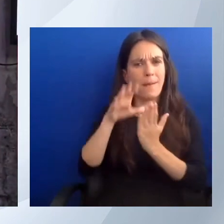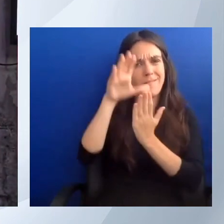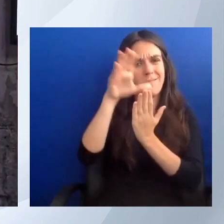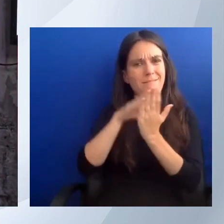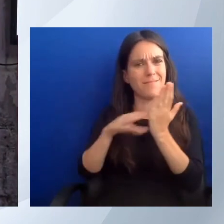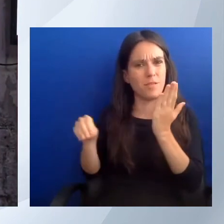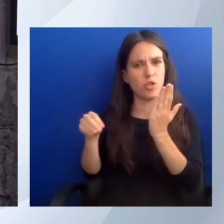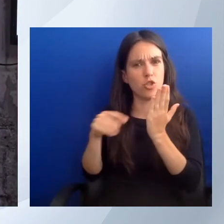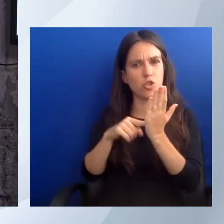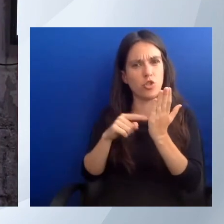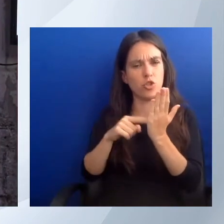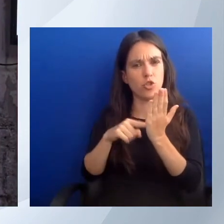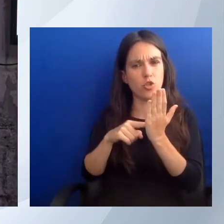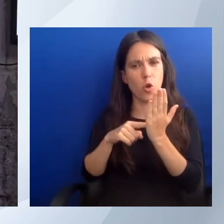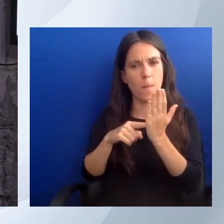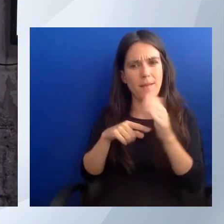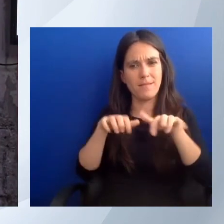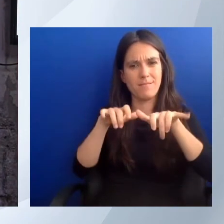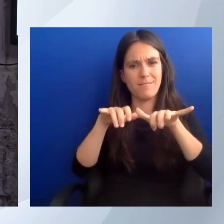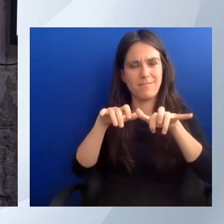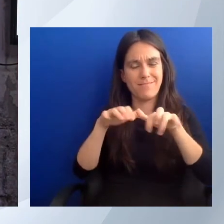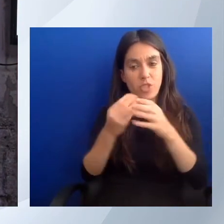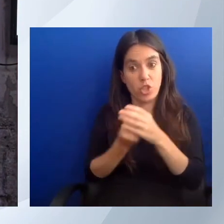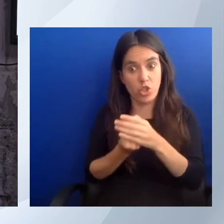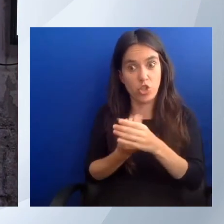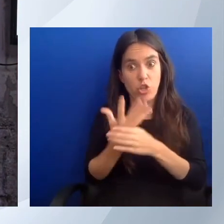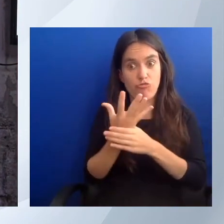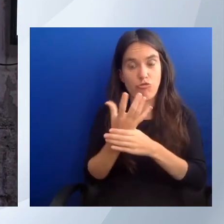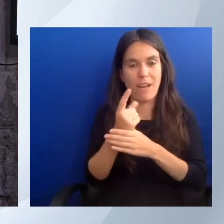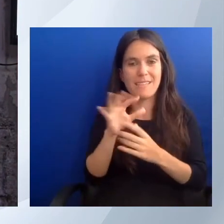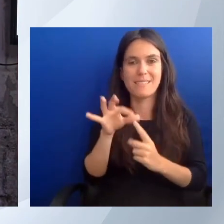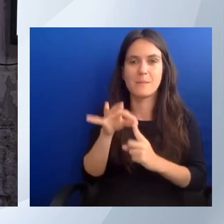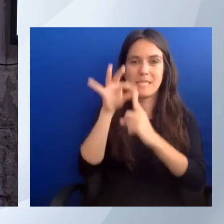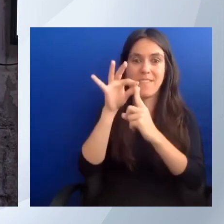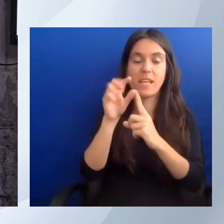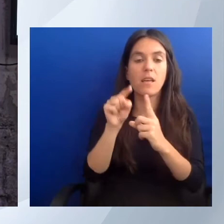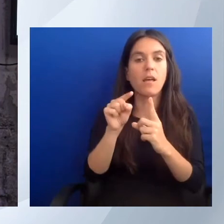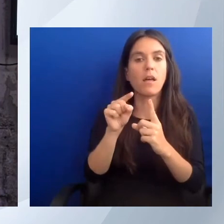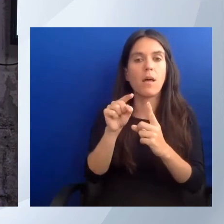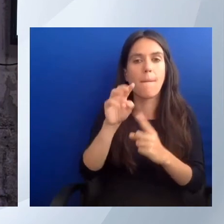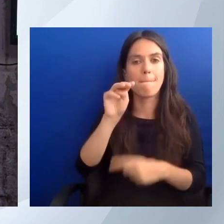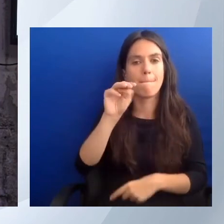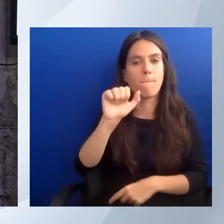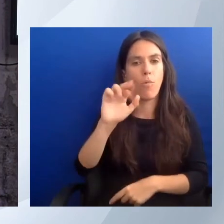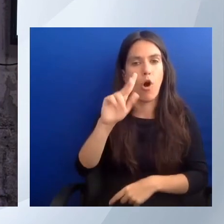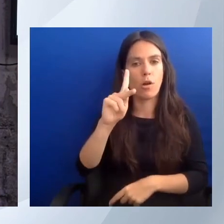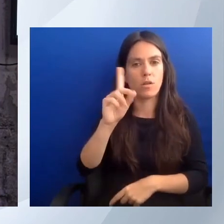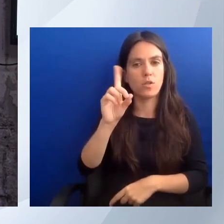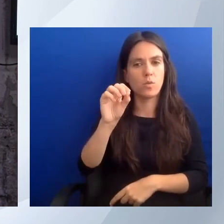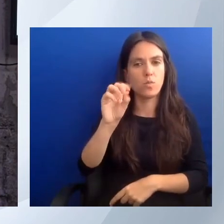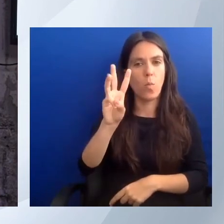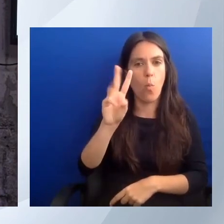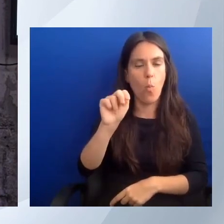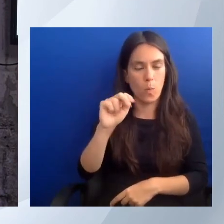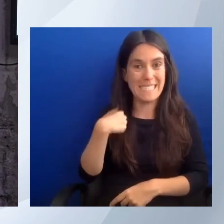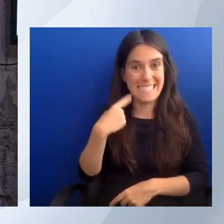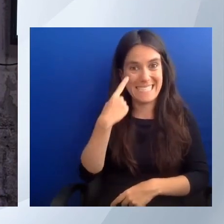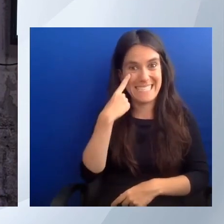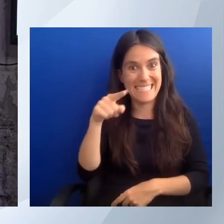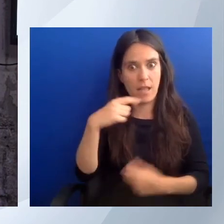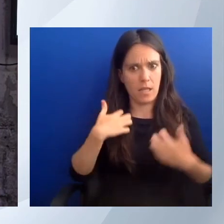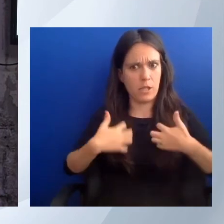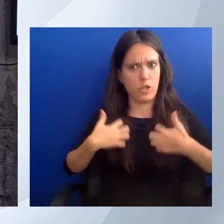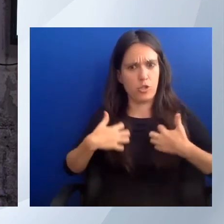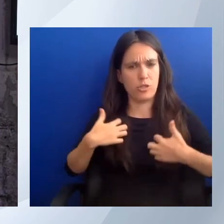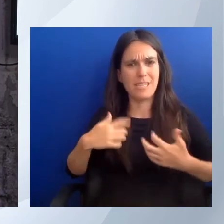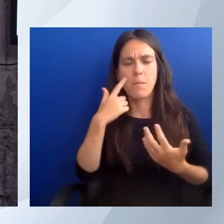documentation in Markdown and generate a website based on the Markdown. And you can actually do some really interesting things with that as well, right? If you have a